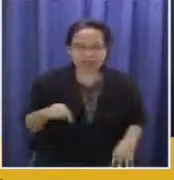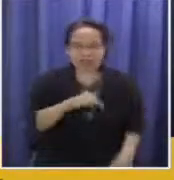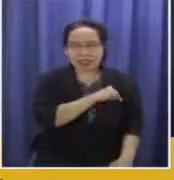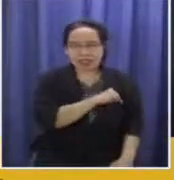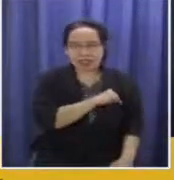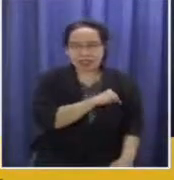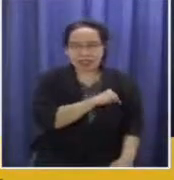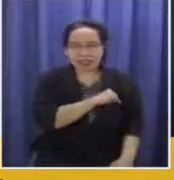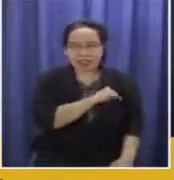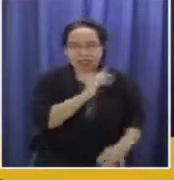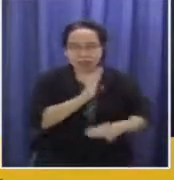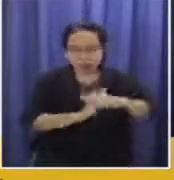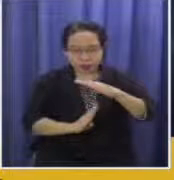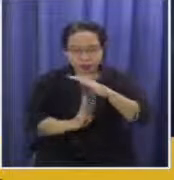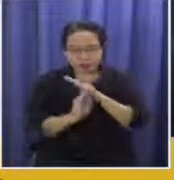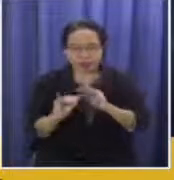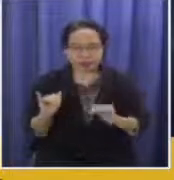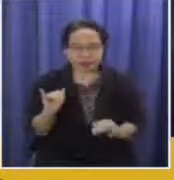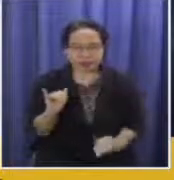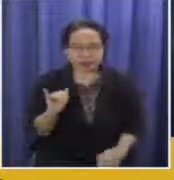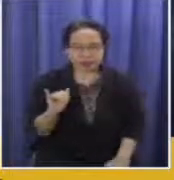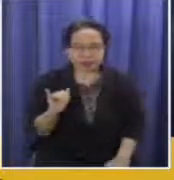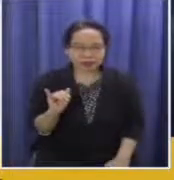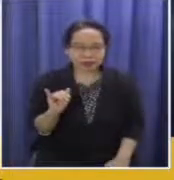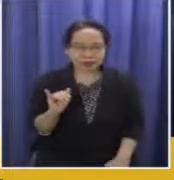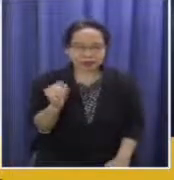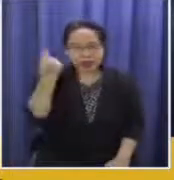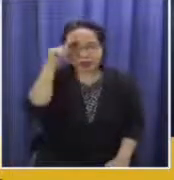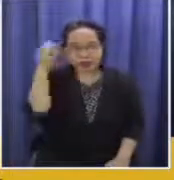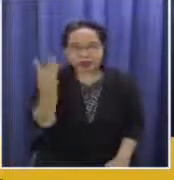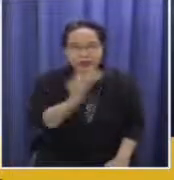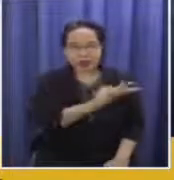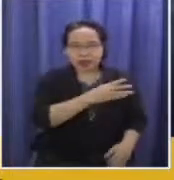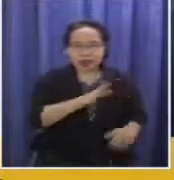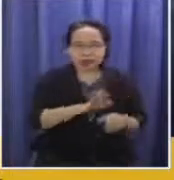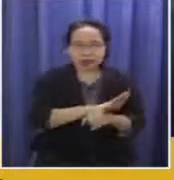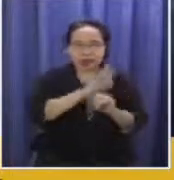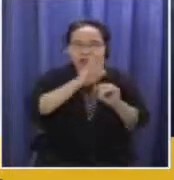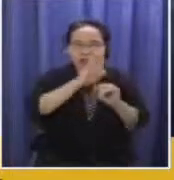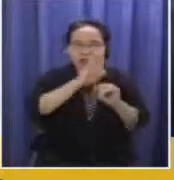that you want to teach our humble beings